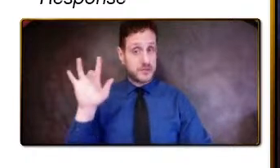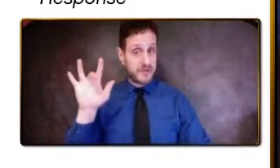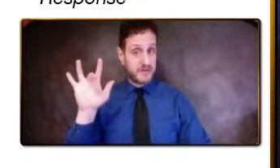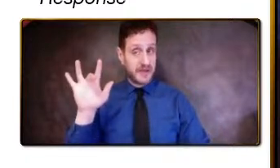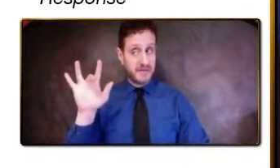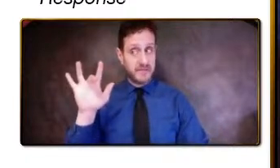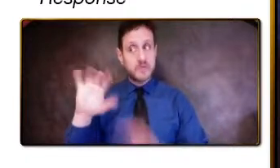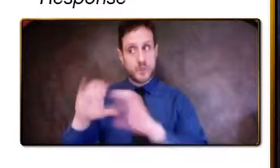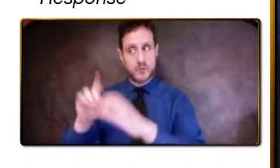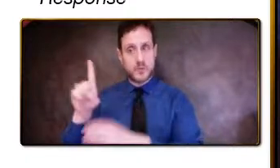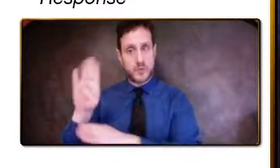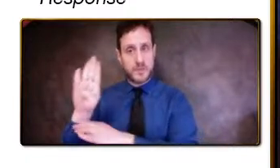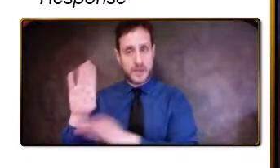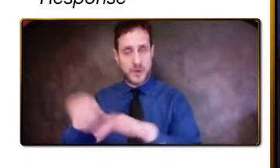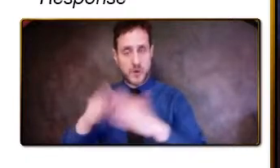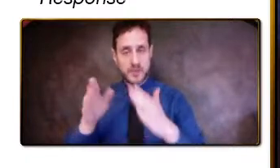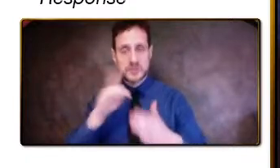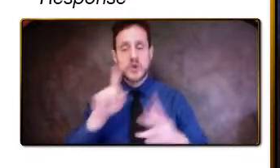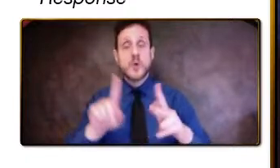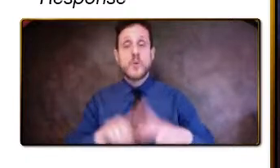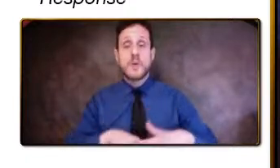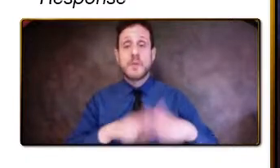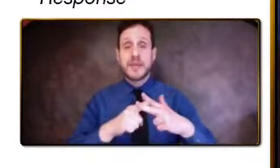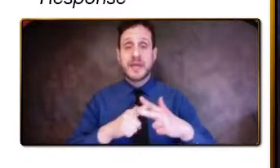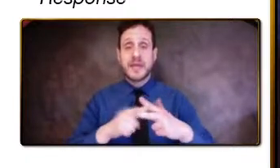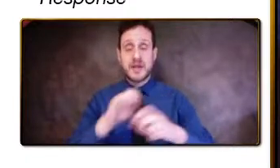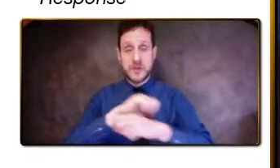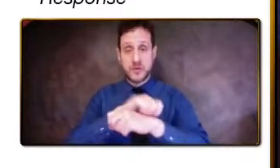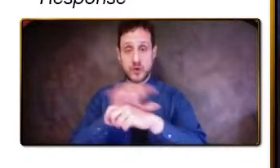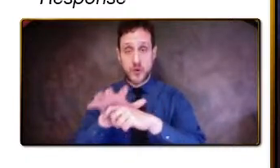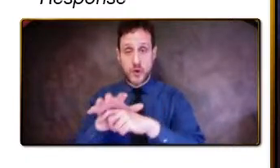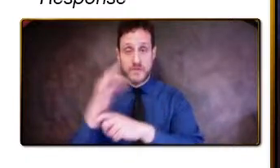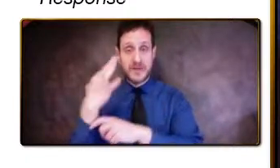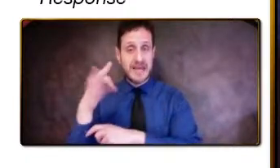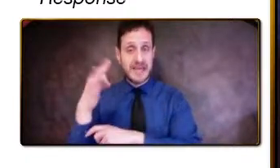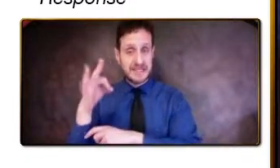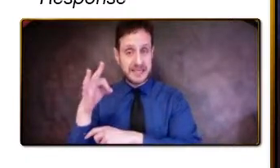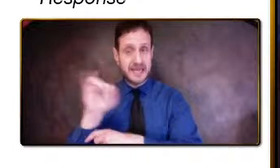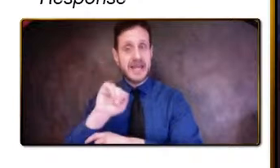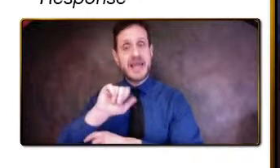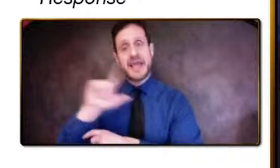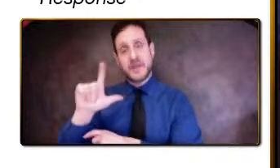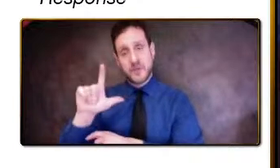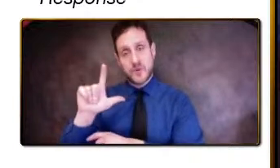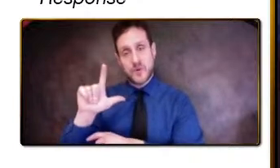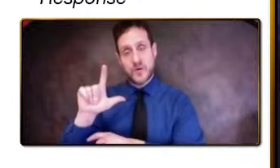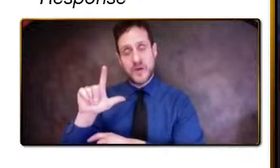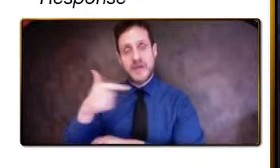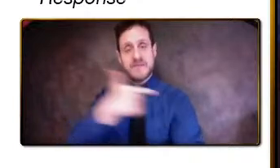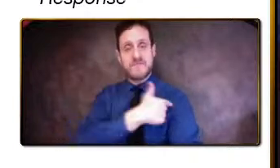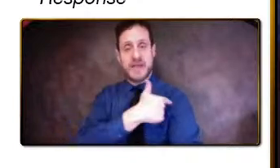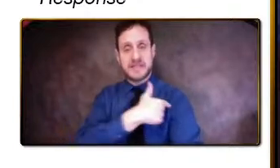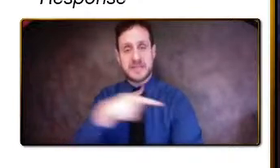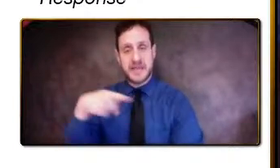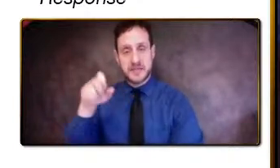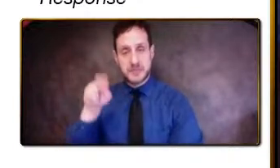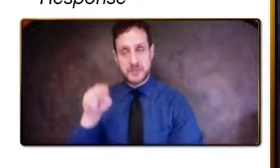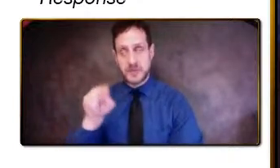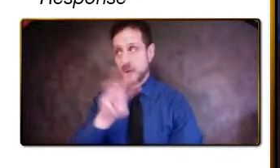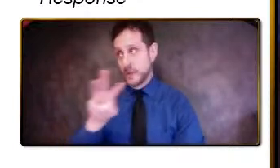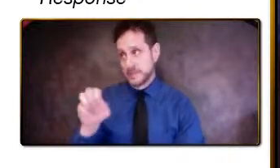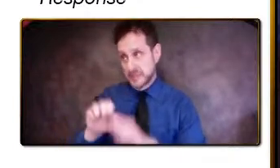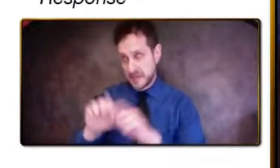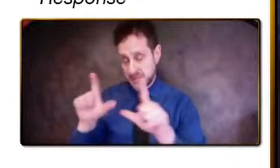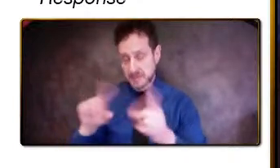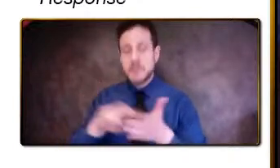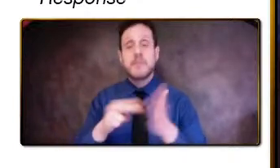we will launch the Illinois COVID-19 Vaccination Administration Plan website, giving everyone the ability to find